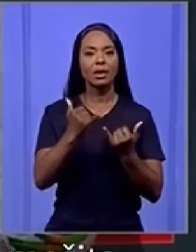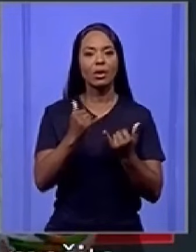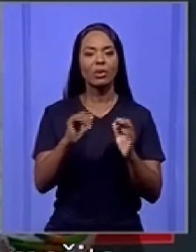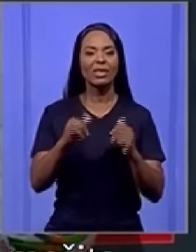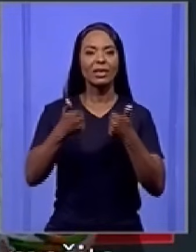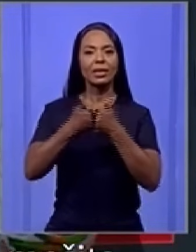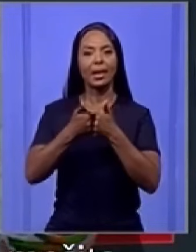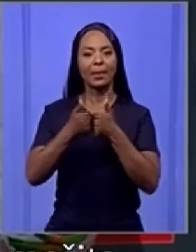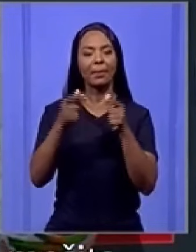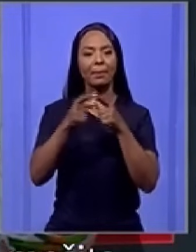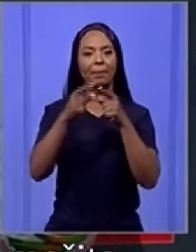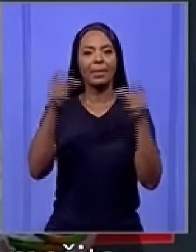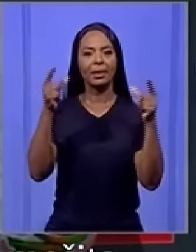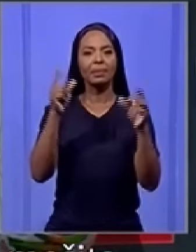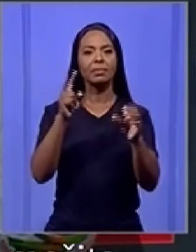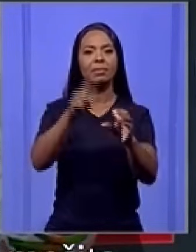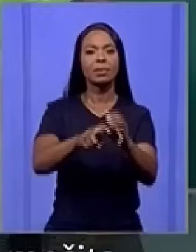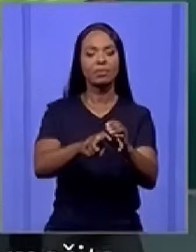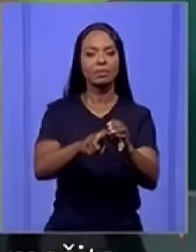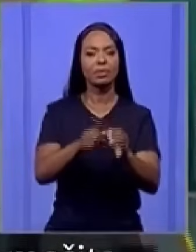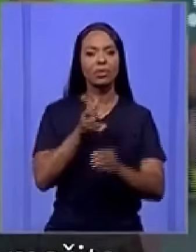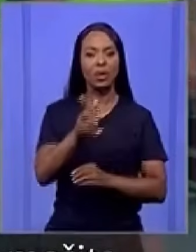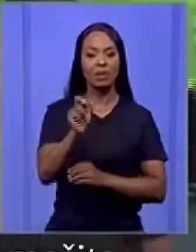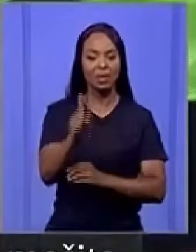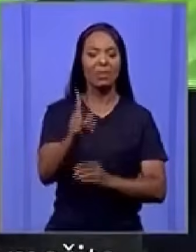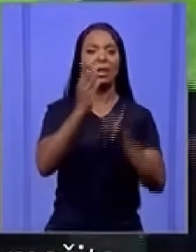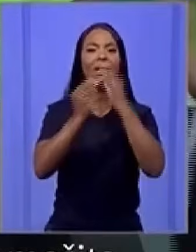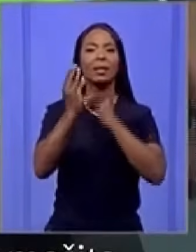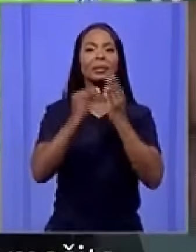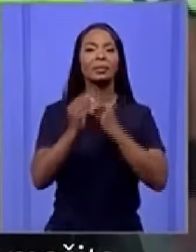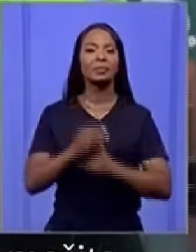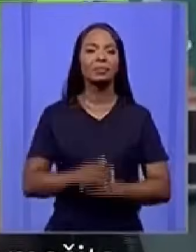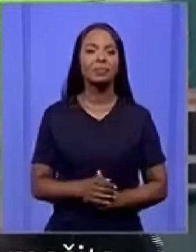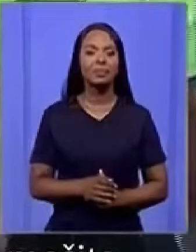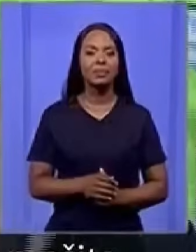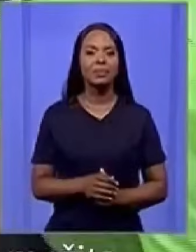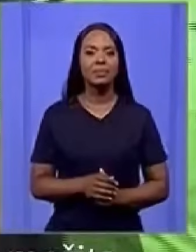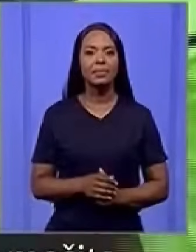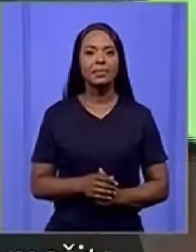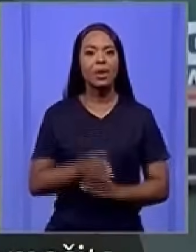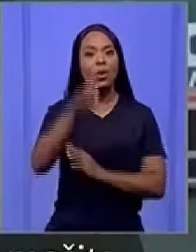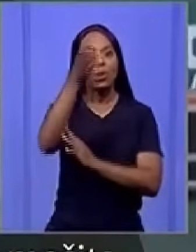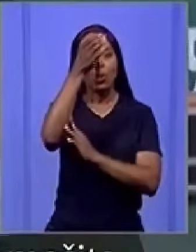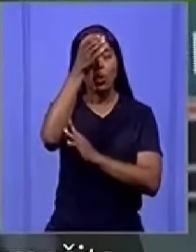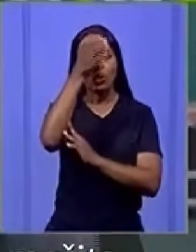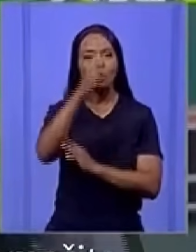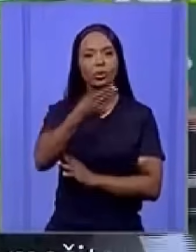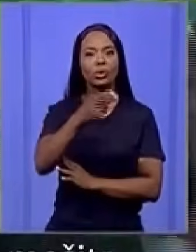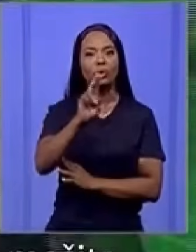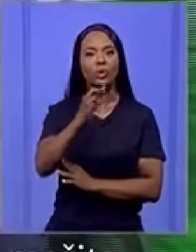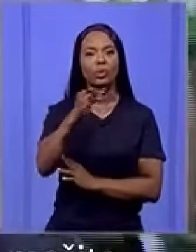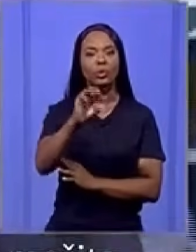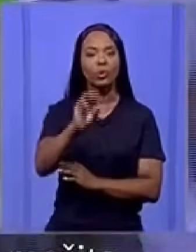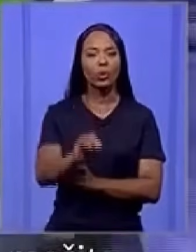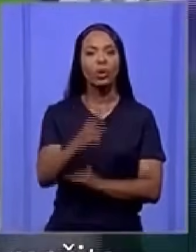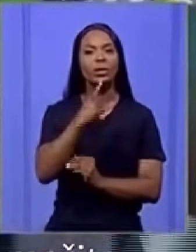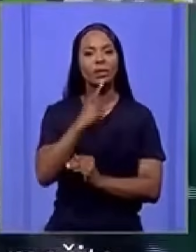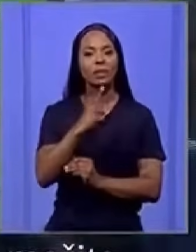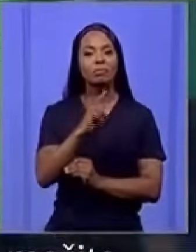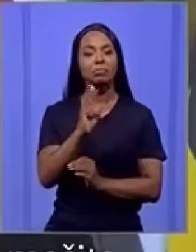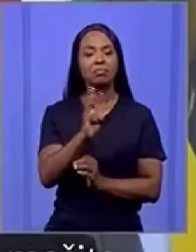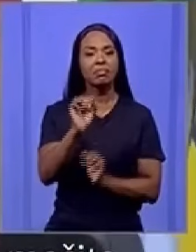teams. That's why you learn something. As the players make their way out. Mohlahli wa Bafana Hugo Bruce o re shedi